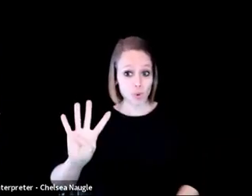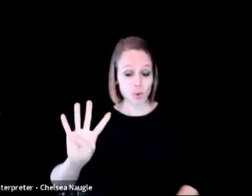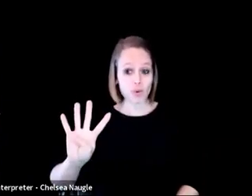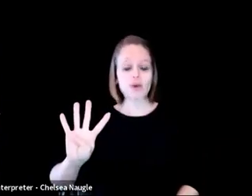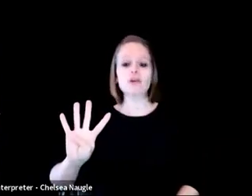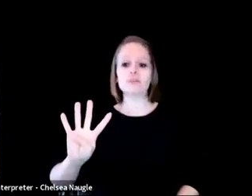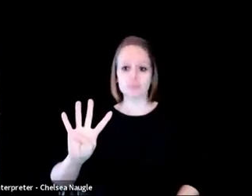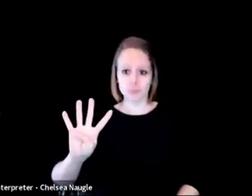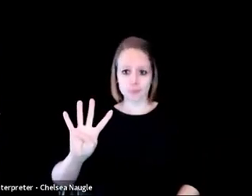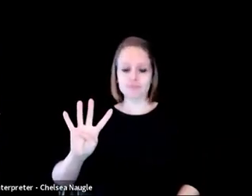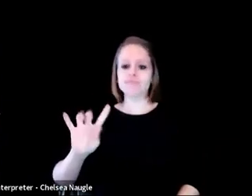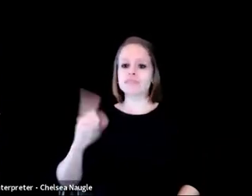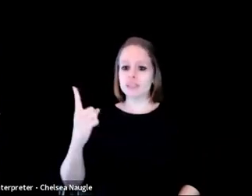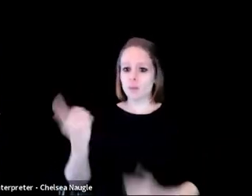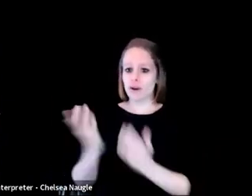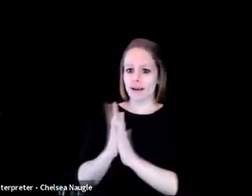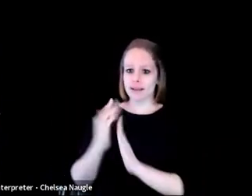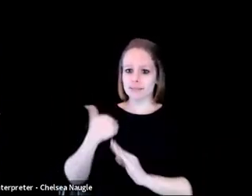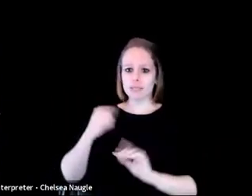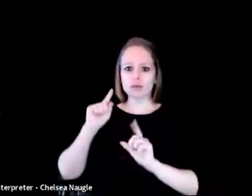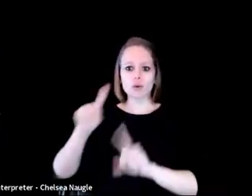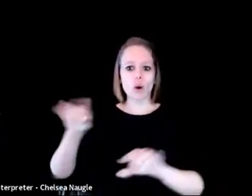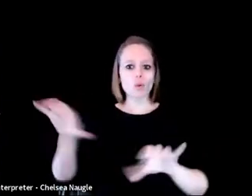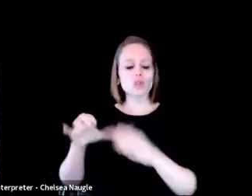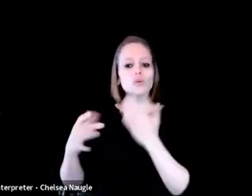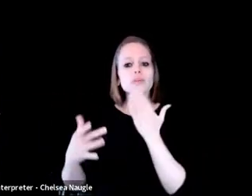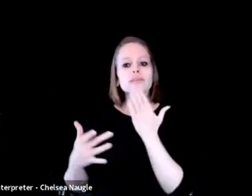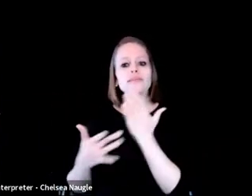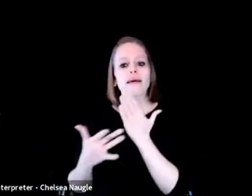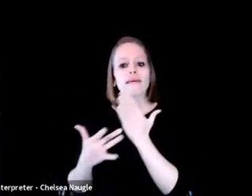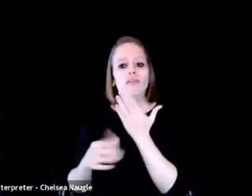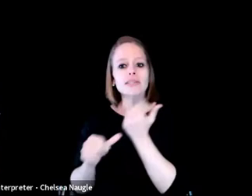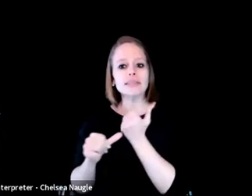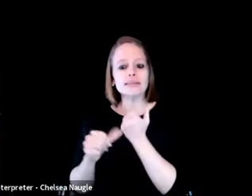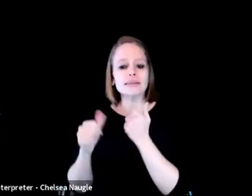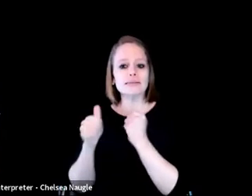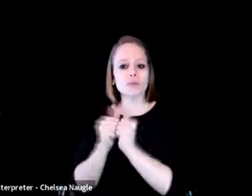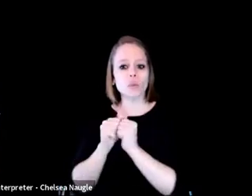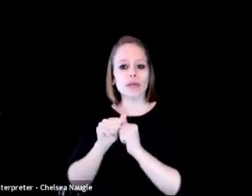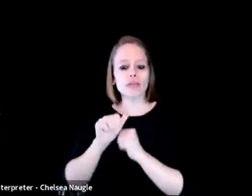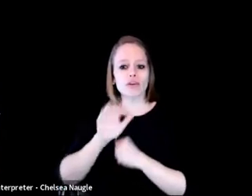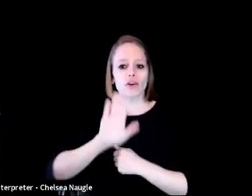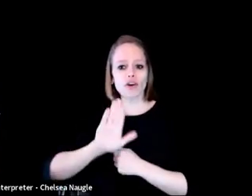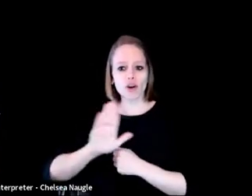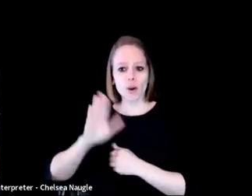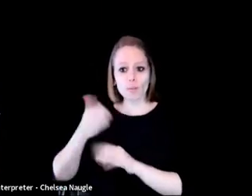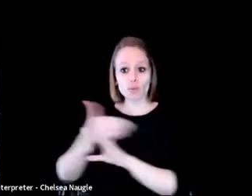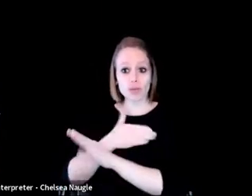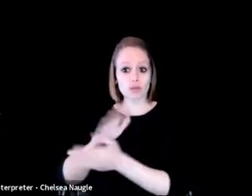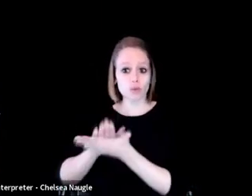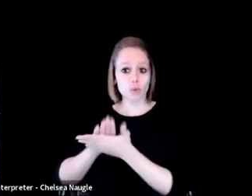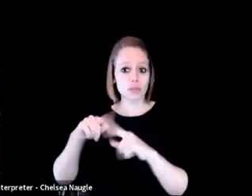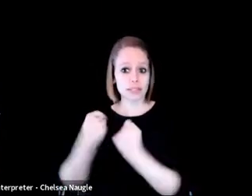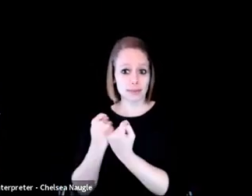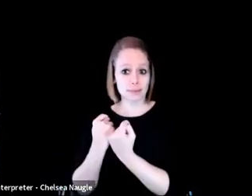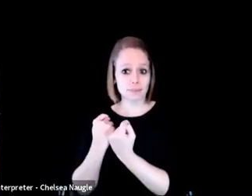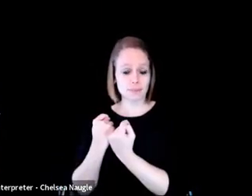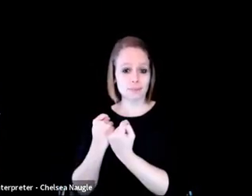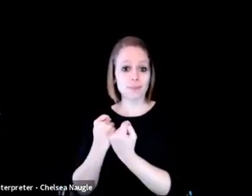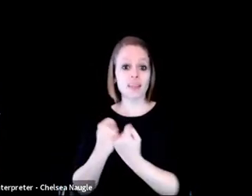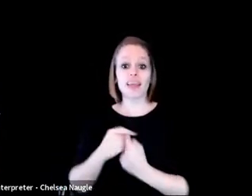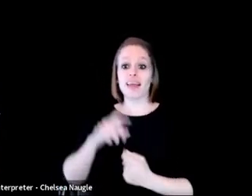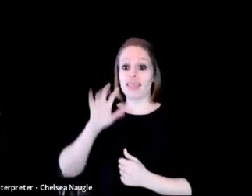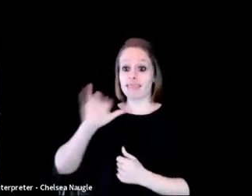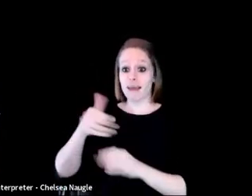do some technical assistance with her preschool team. And she was being served in a preschool that